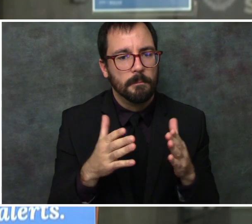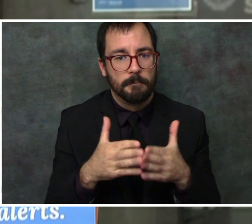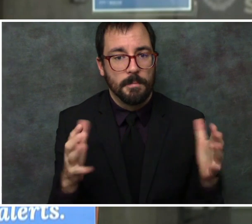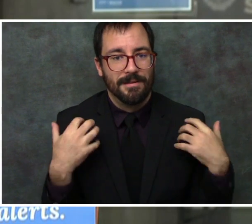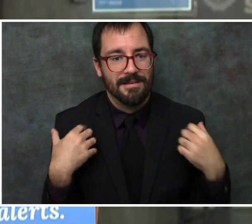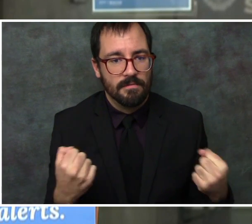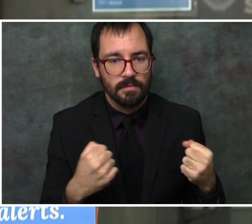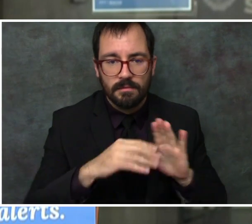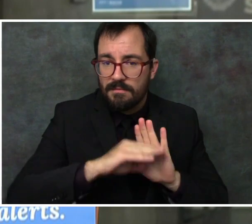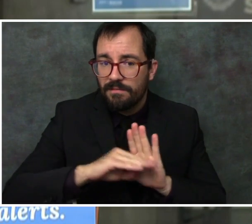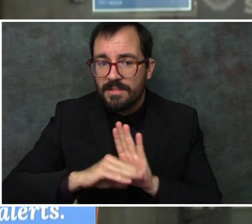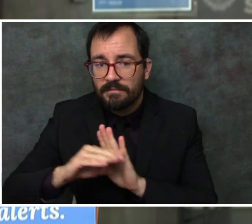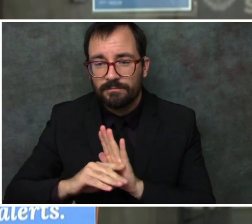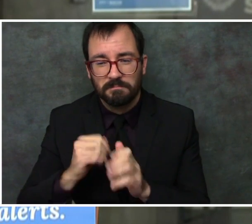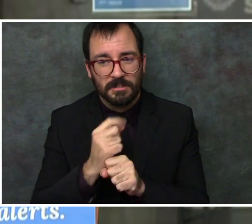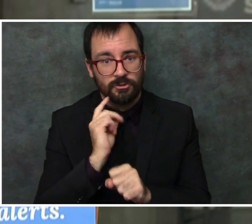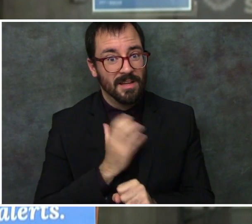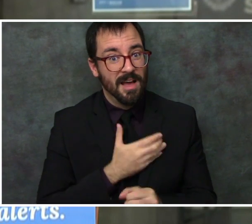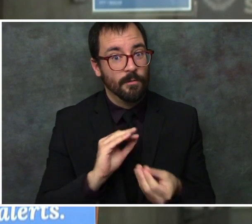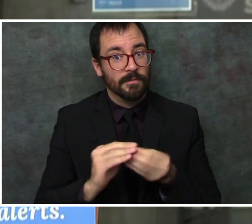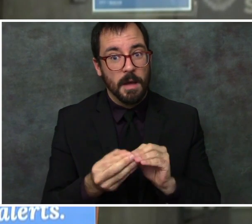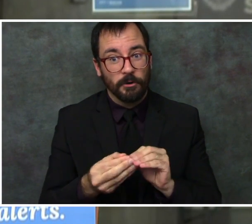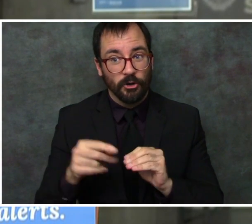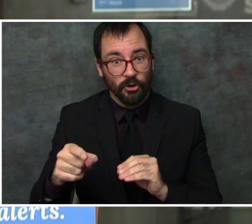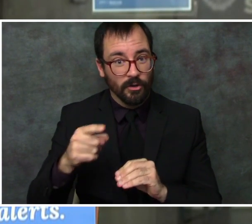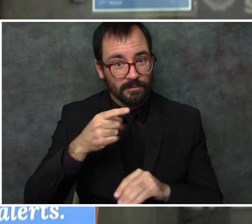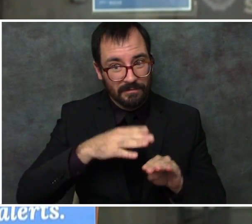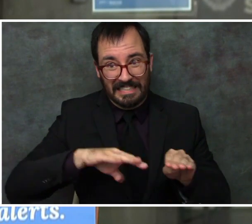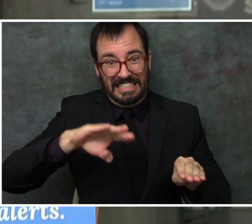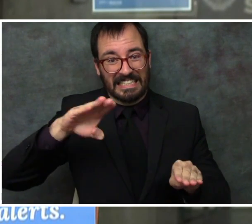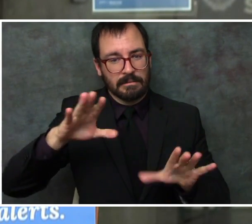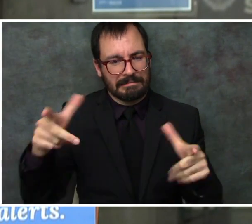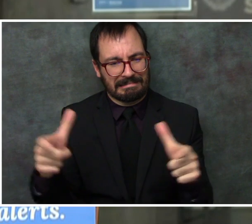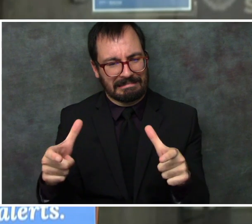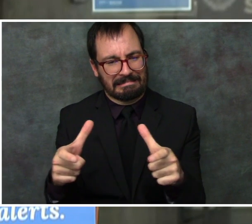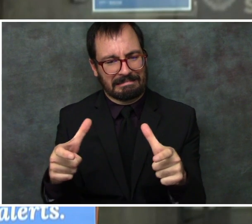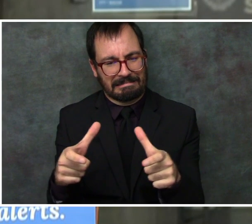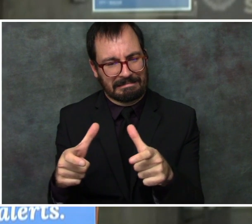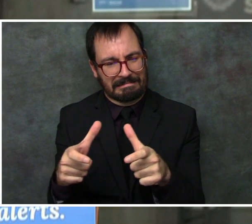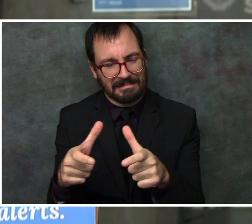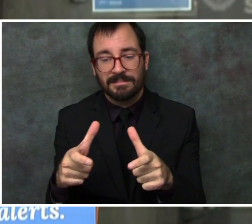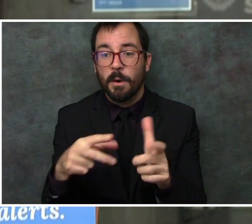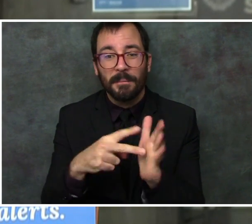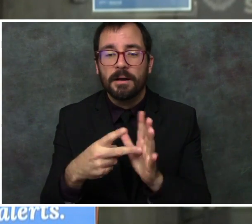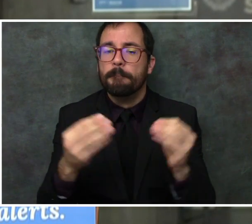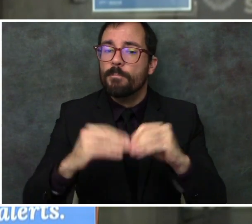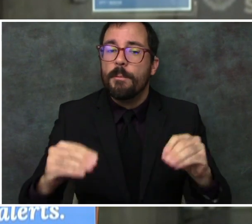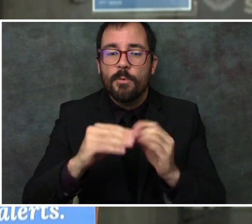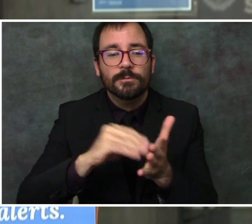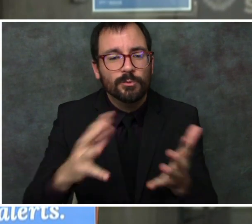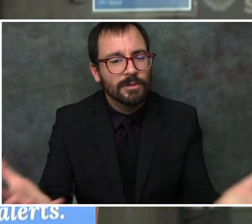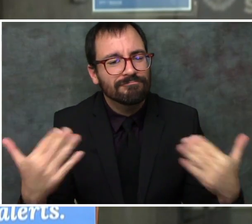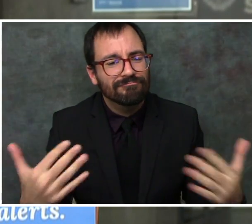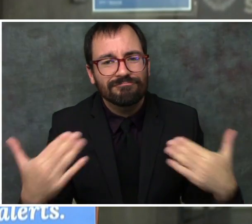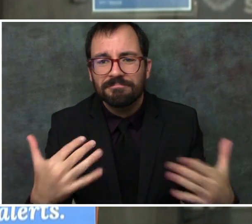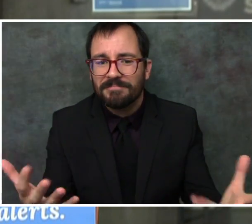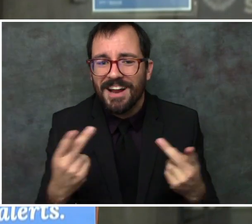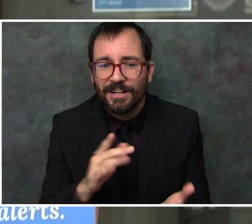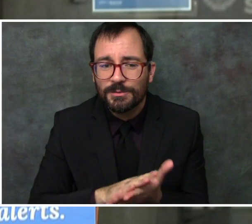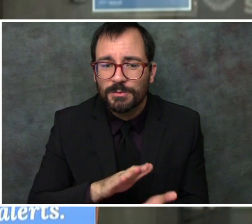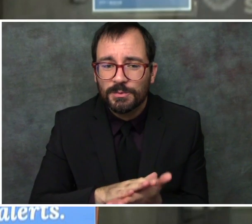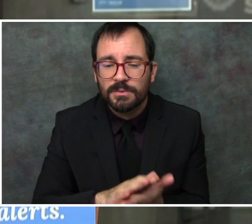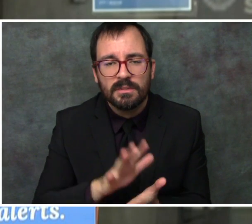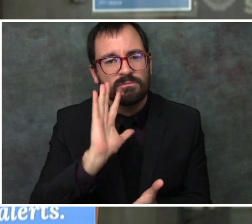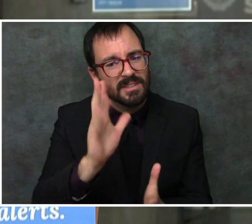continue welcoming our students back to school. It is truly going to take a village. We need you to wear your